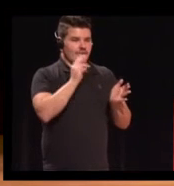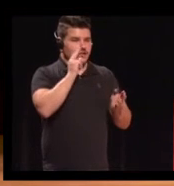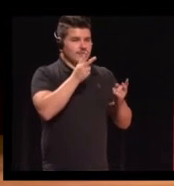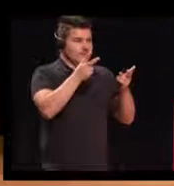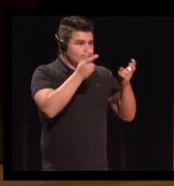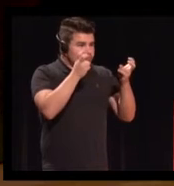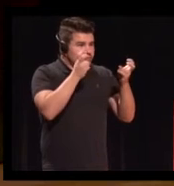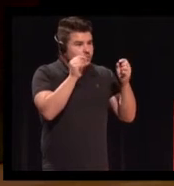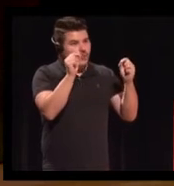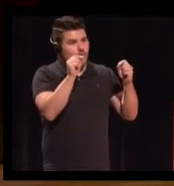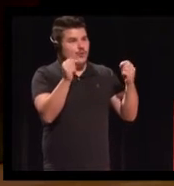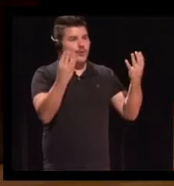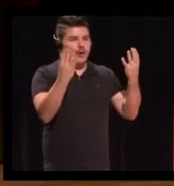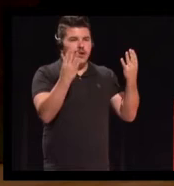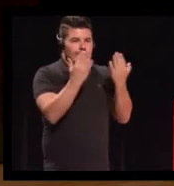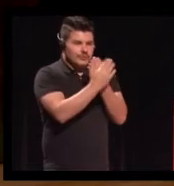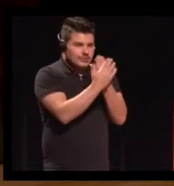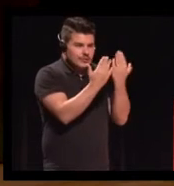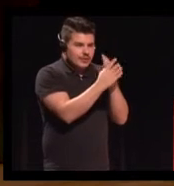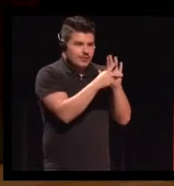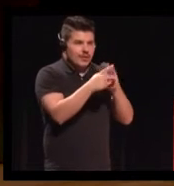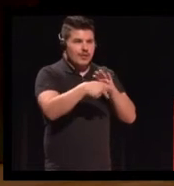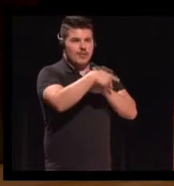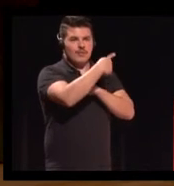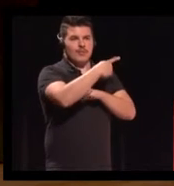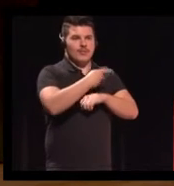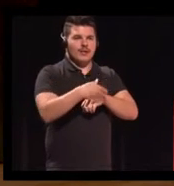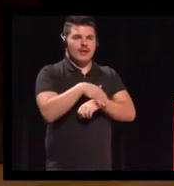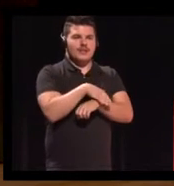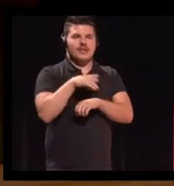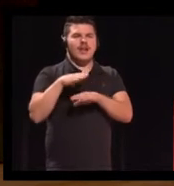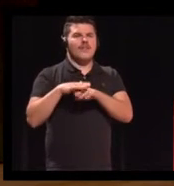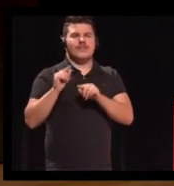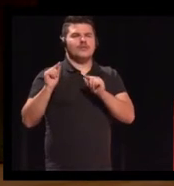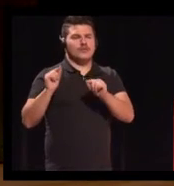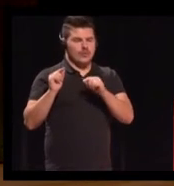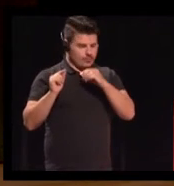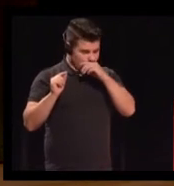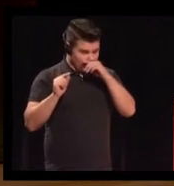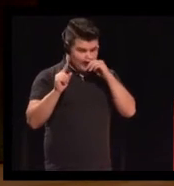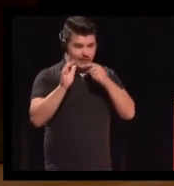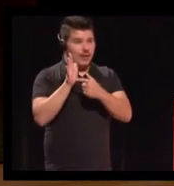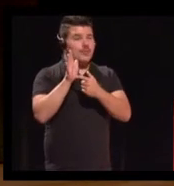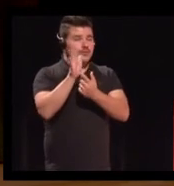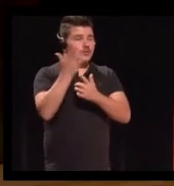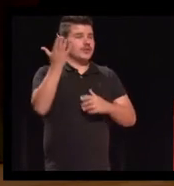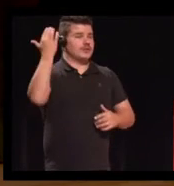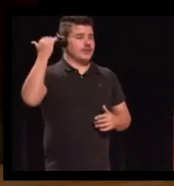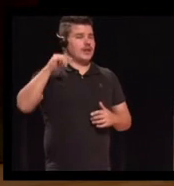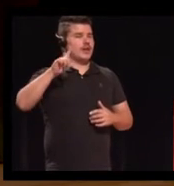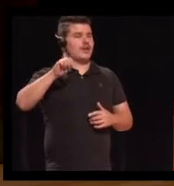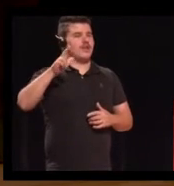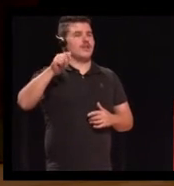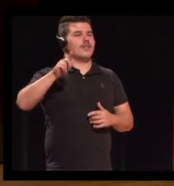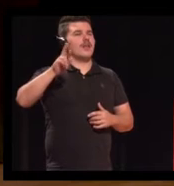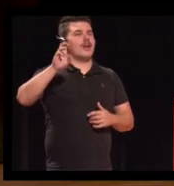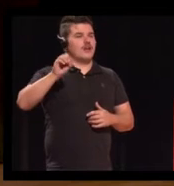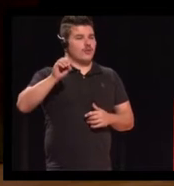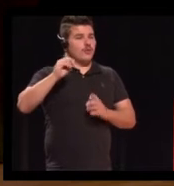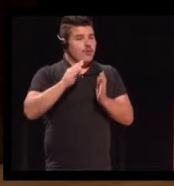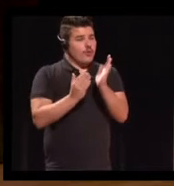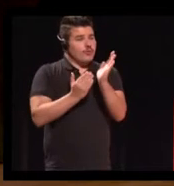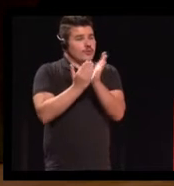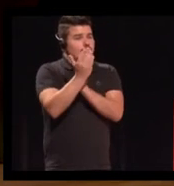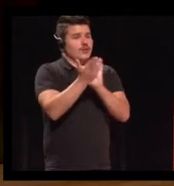Lisa. And how she did that is she showed that Leonardo actually started from the portrait that he